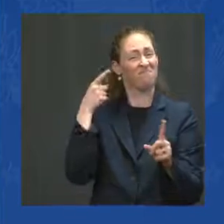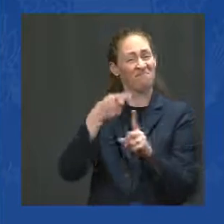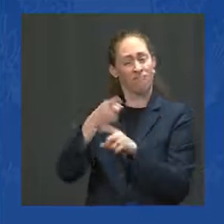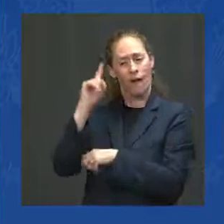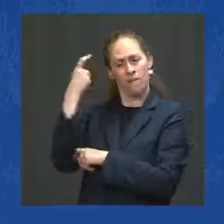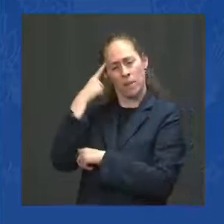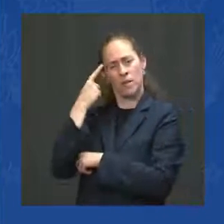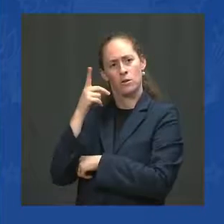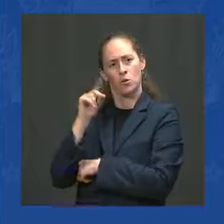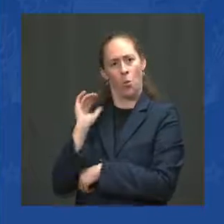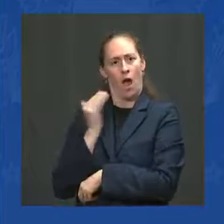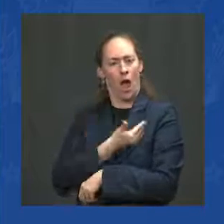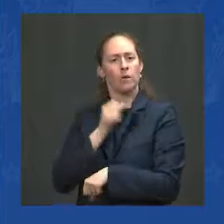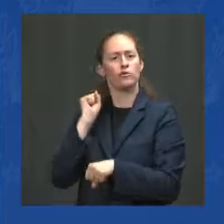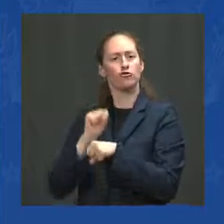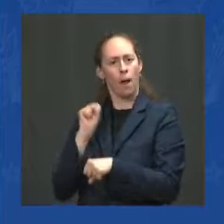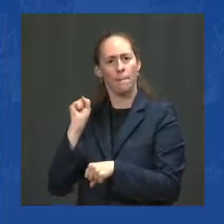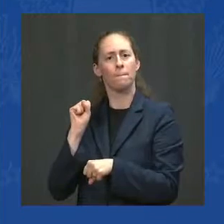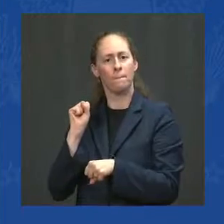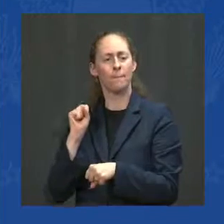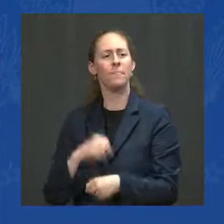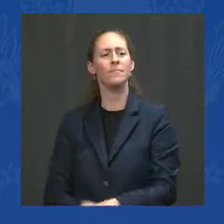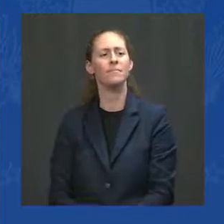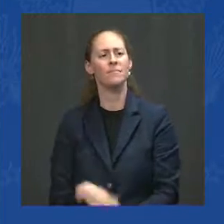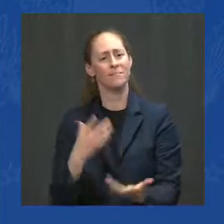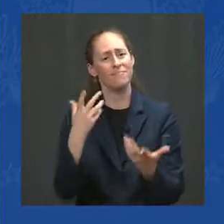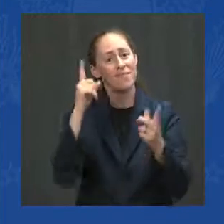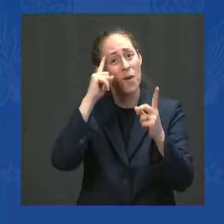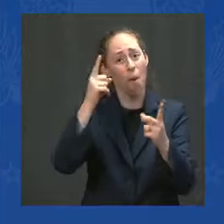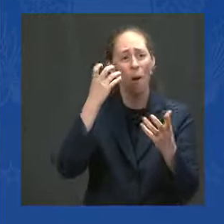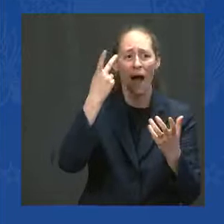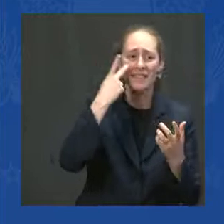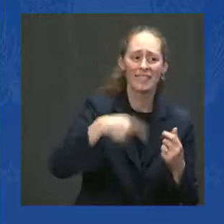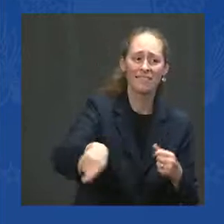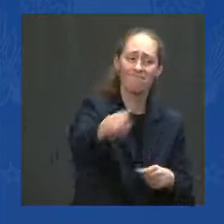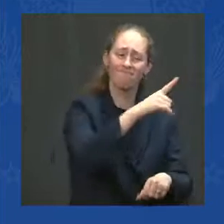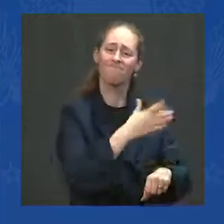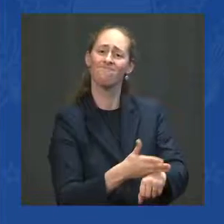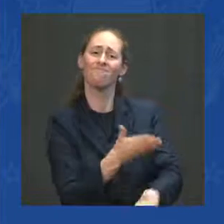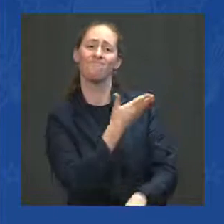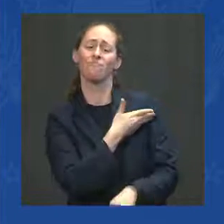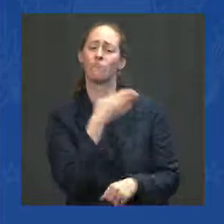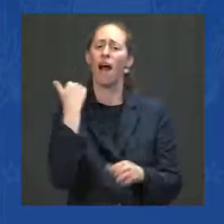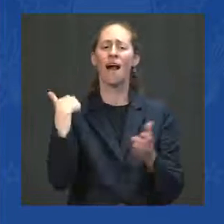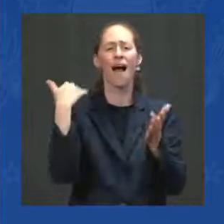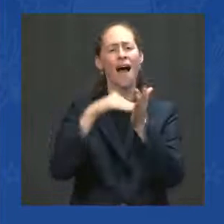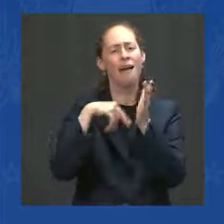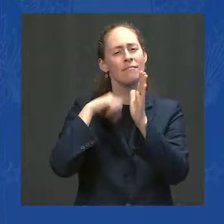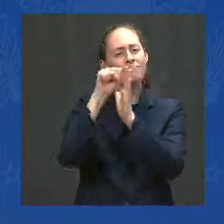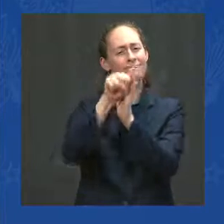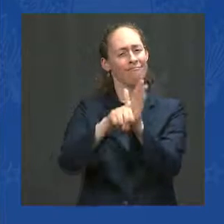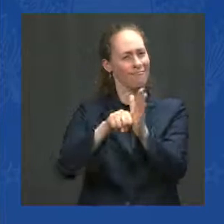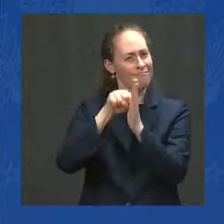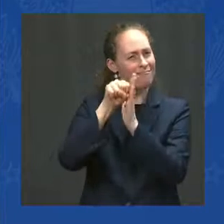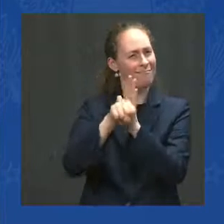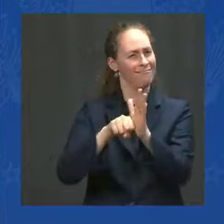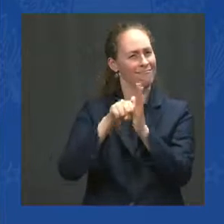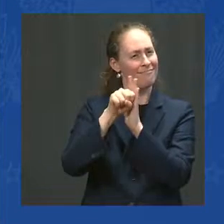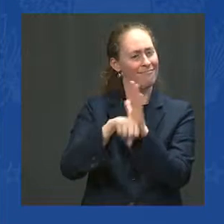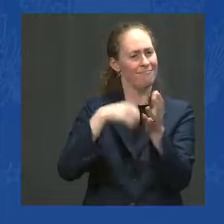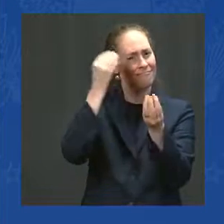everybody's better off. As I've said many times, and I'll say it again today, we are the United States of